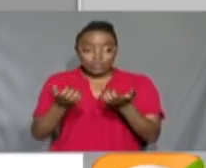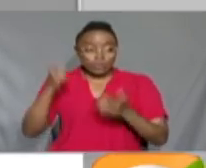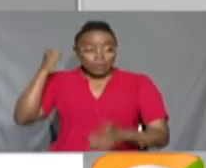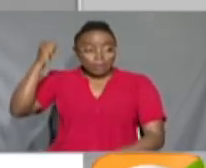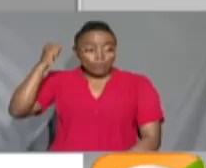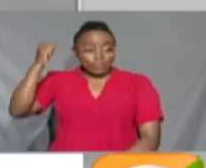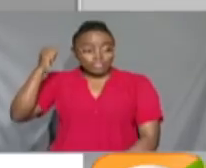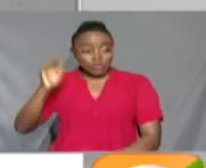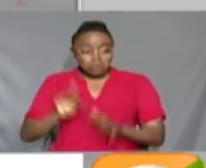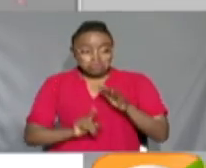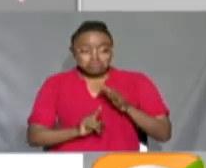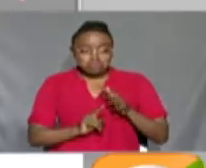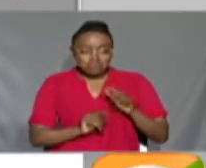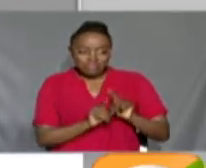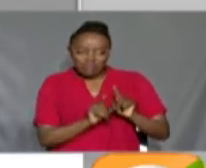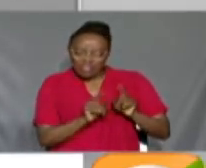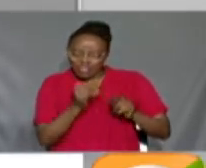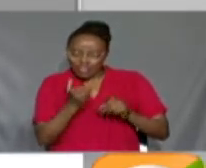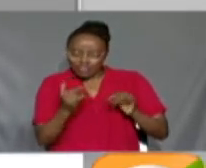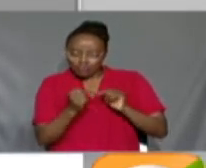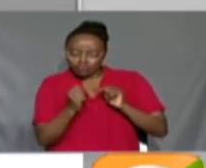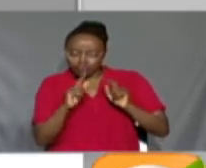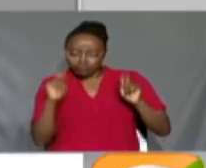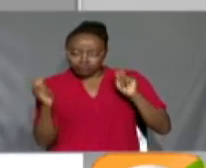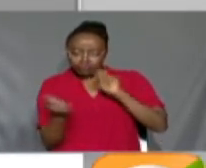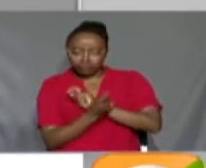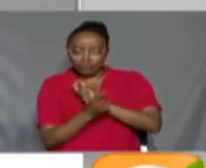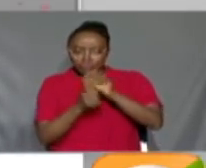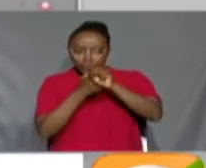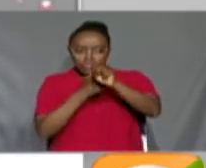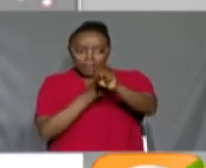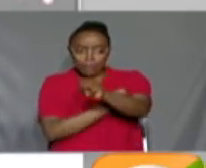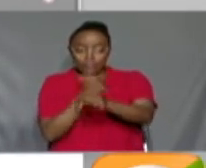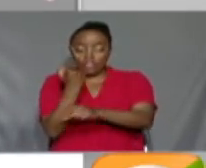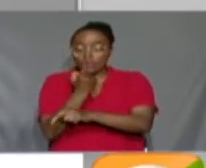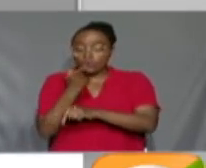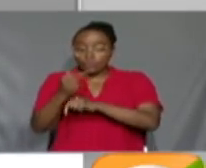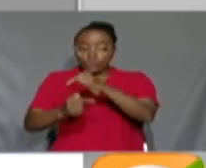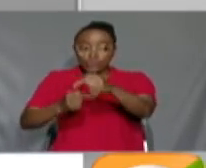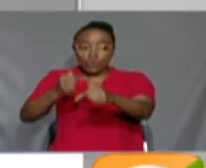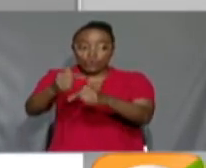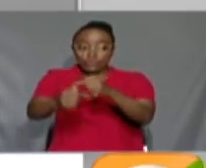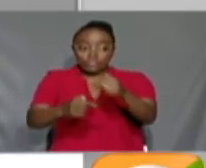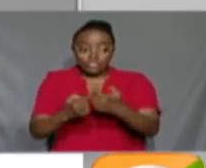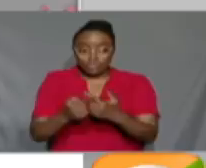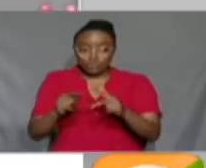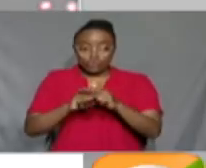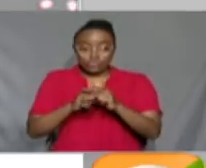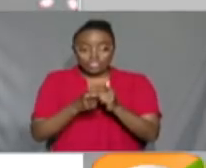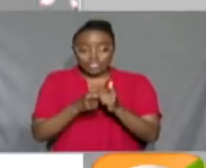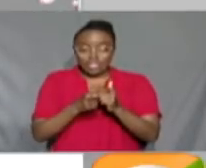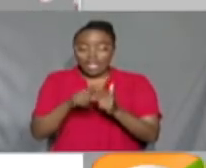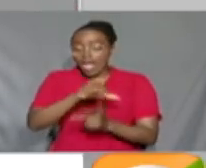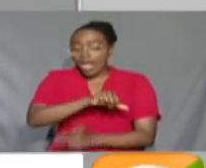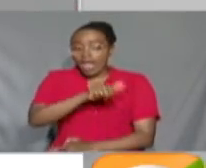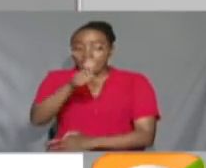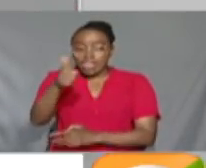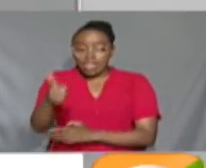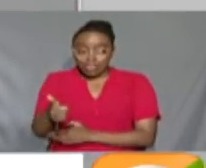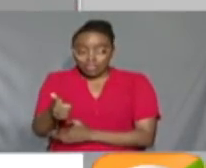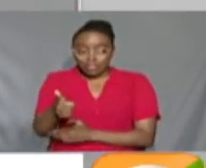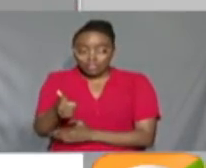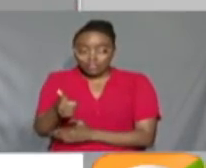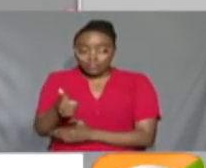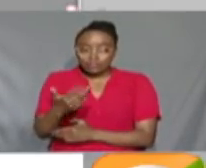political heat since the perceived opposers had changed minds to support it. The only way to continue the circus is to start another round